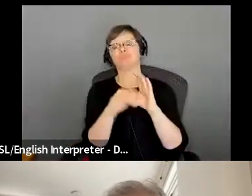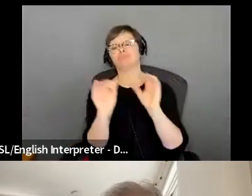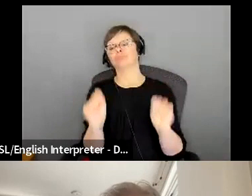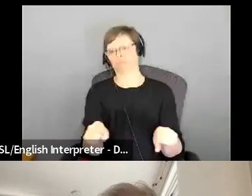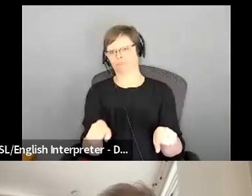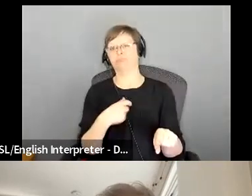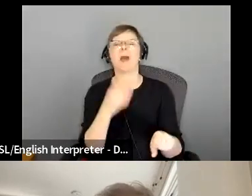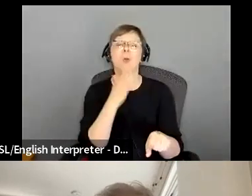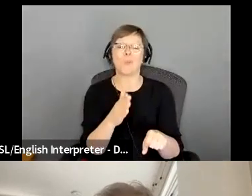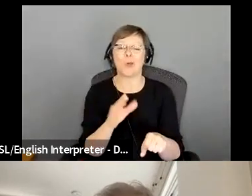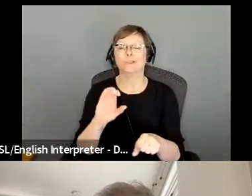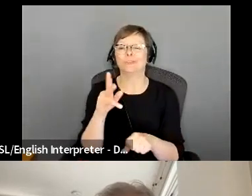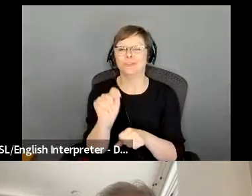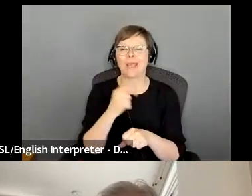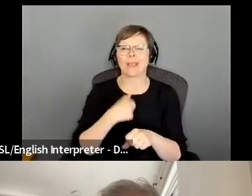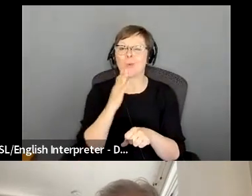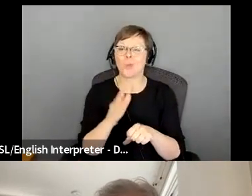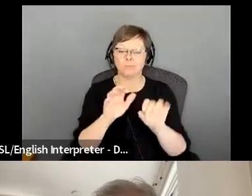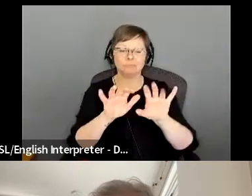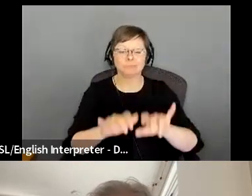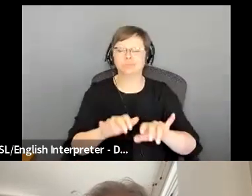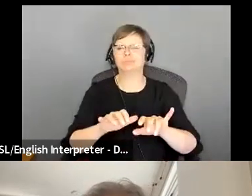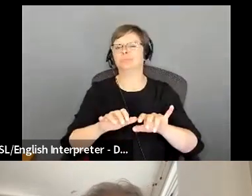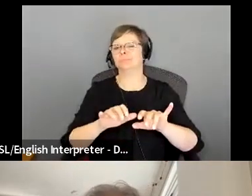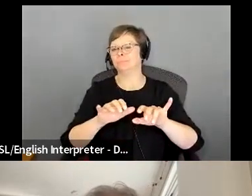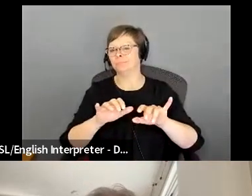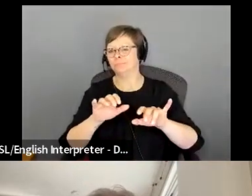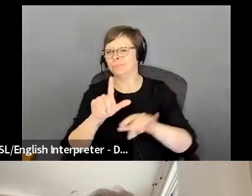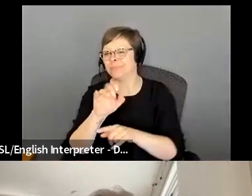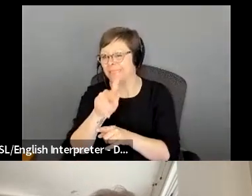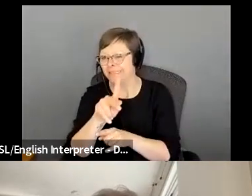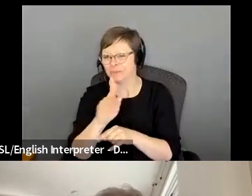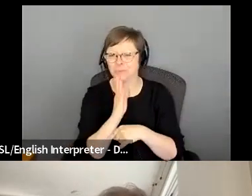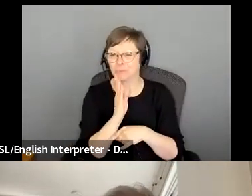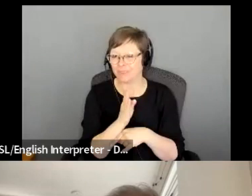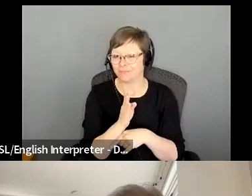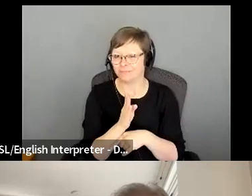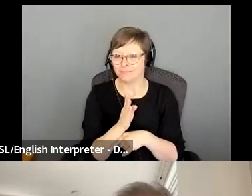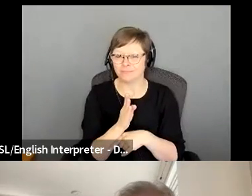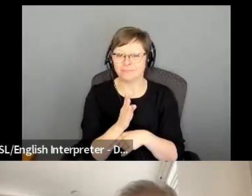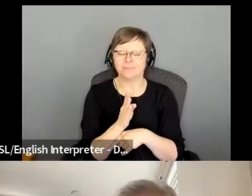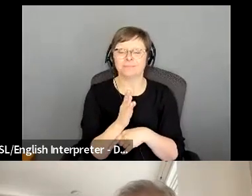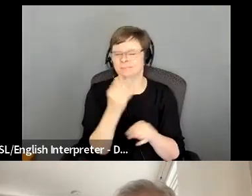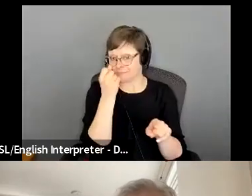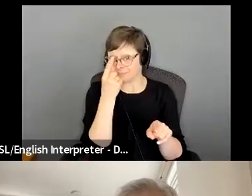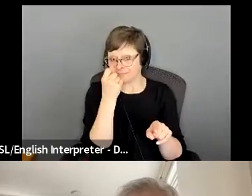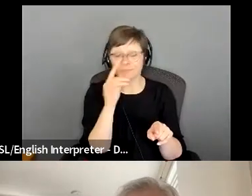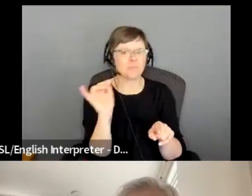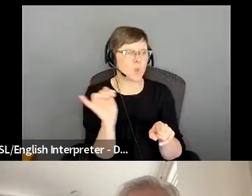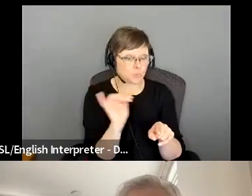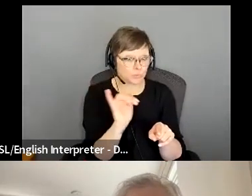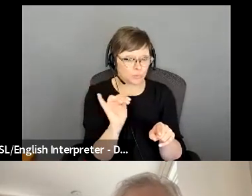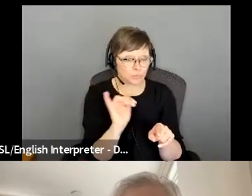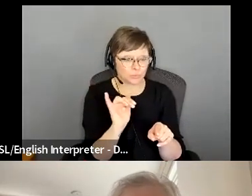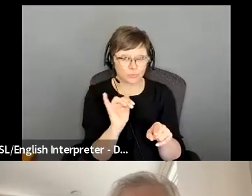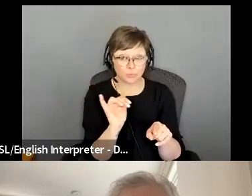popping links into the chat as Stafford is reading them. And then, but also you'll have an opportunity to take a look at